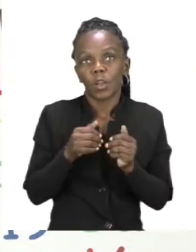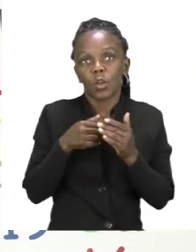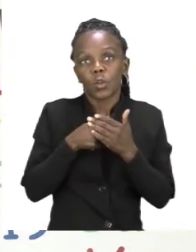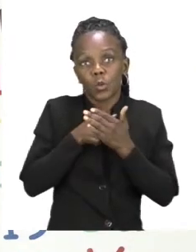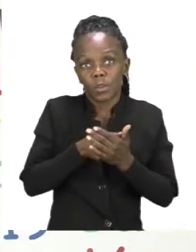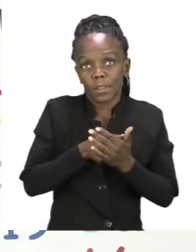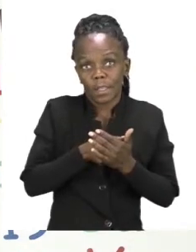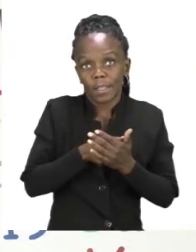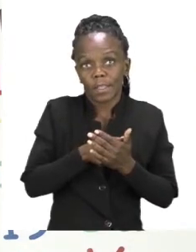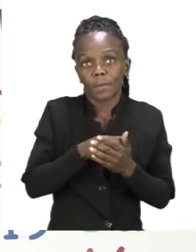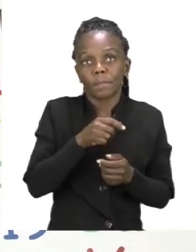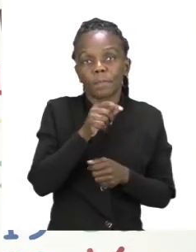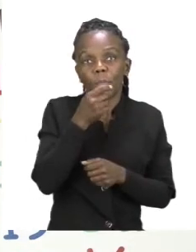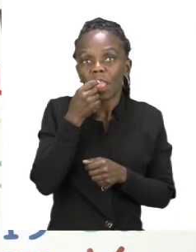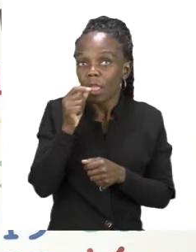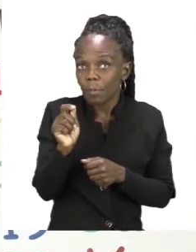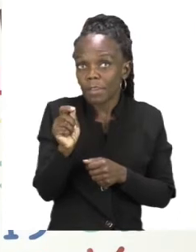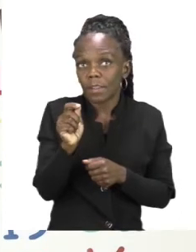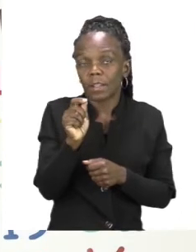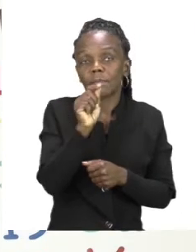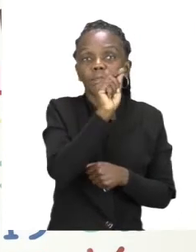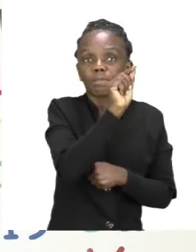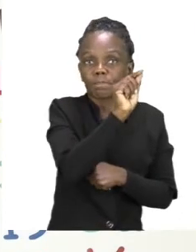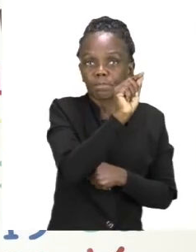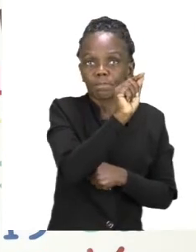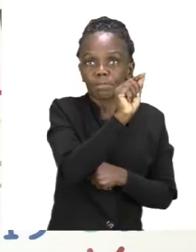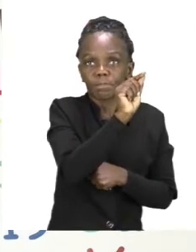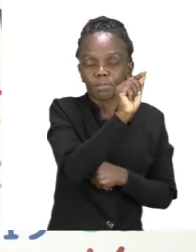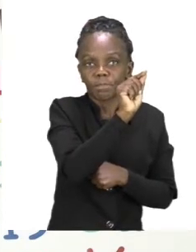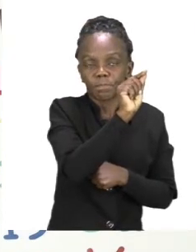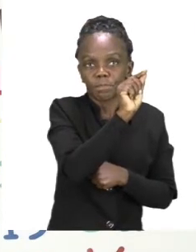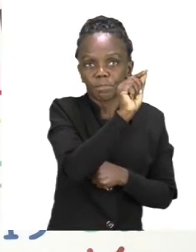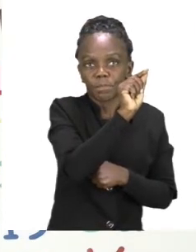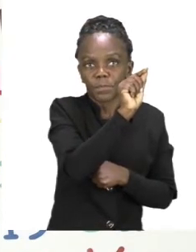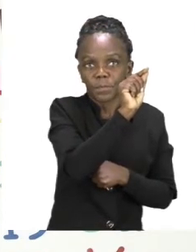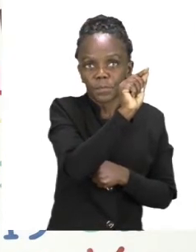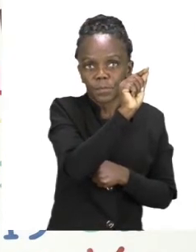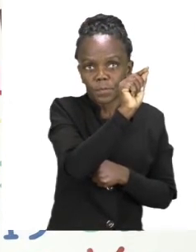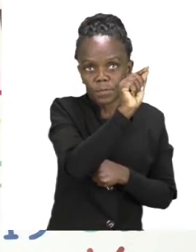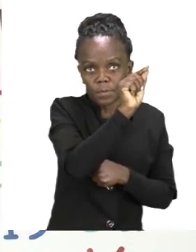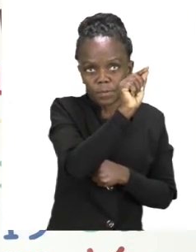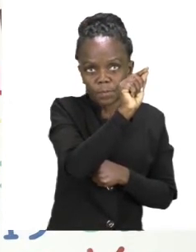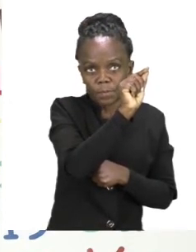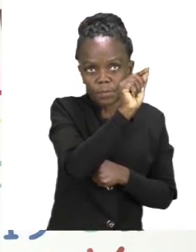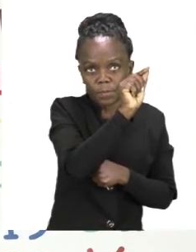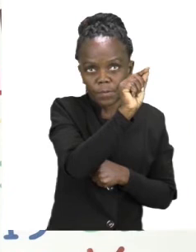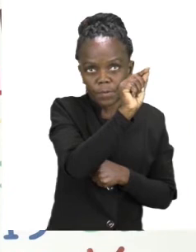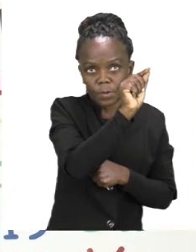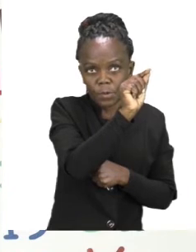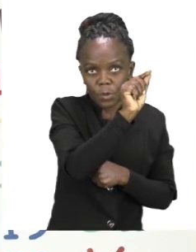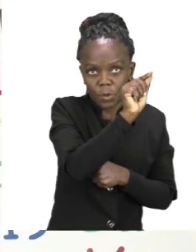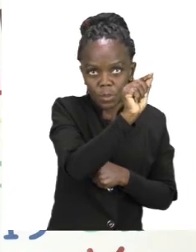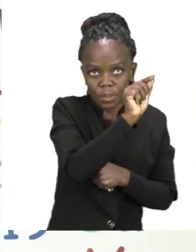ready, everyone? Me on the board, you in your book. So you take your pencil and you